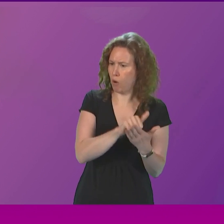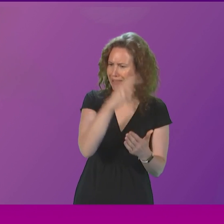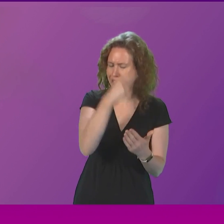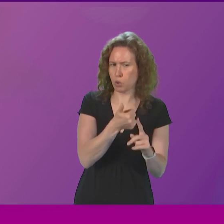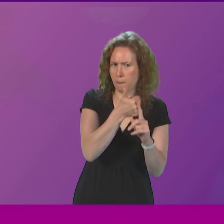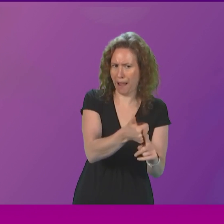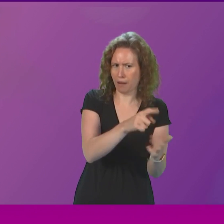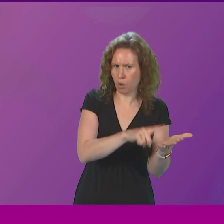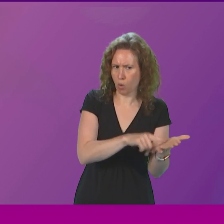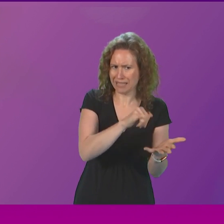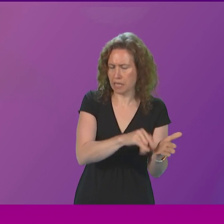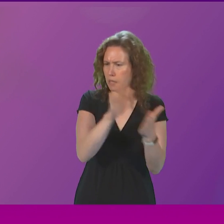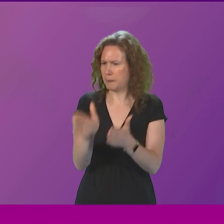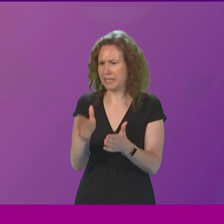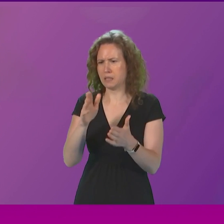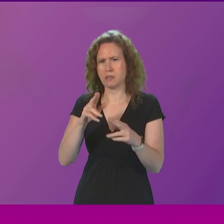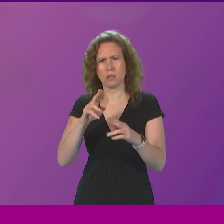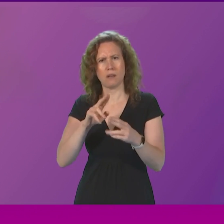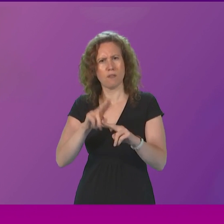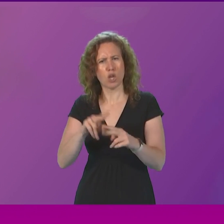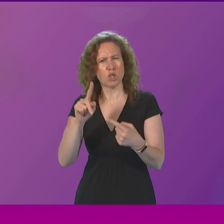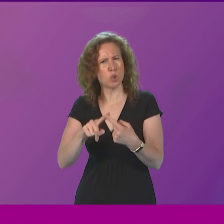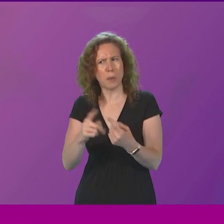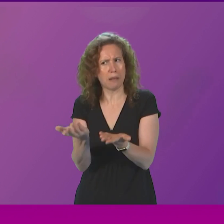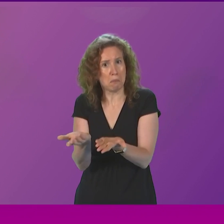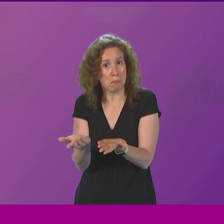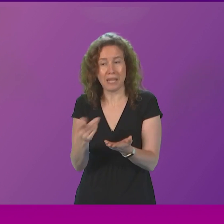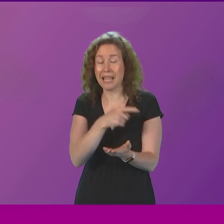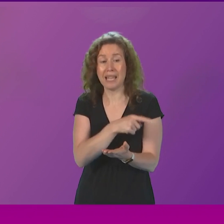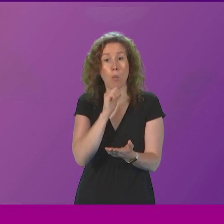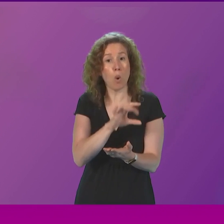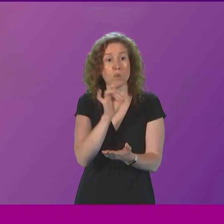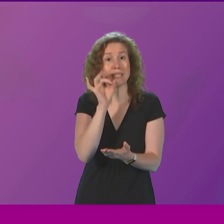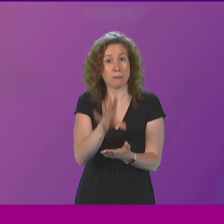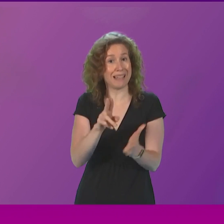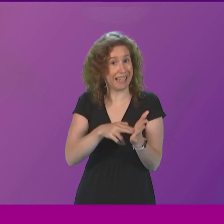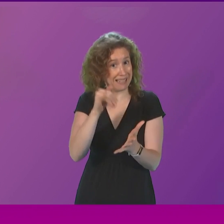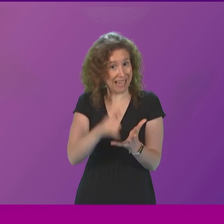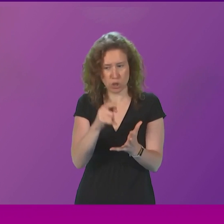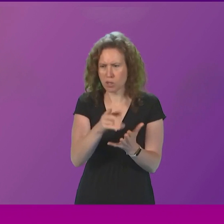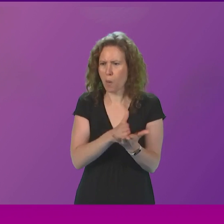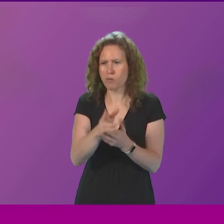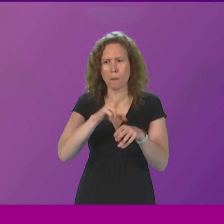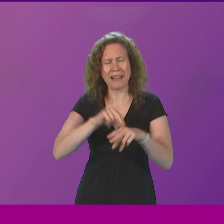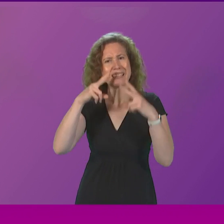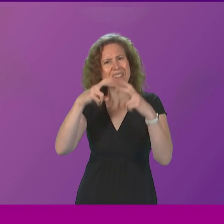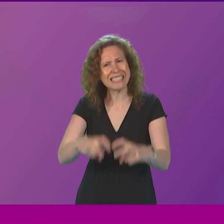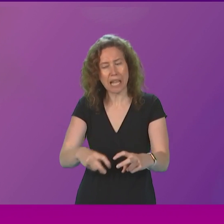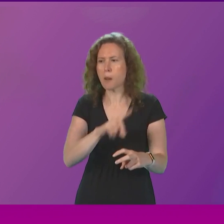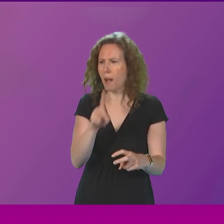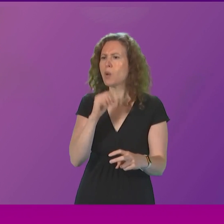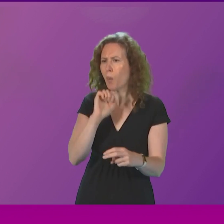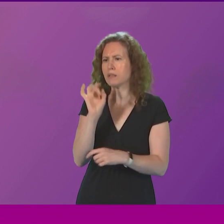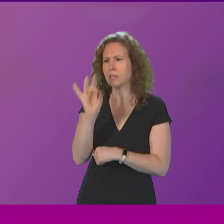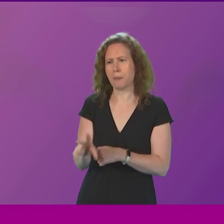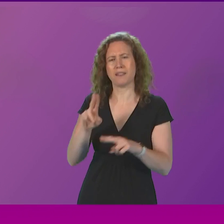say about Fergus Ewing? Hamza Yousaf, the First Minister who won't suspend Nicola Sturgeon, who's under police investigation, looks like he will